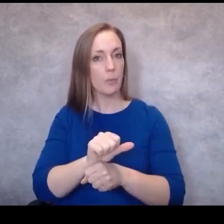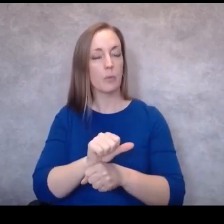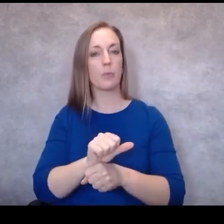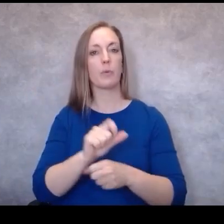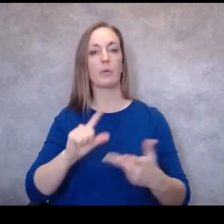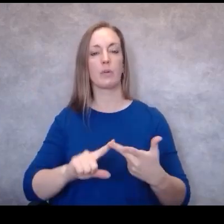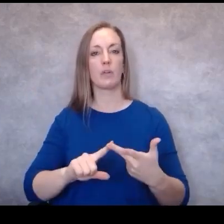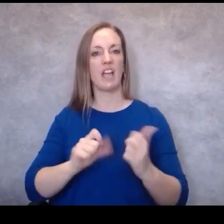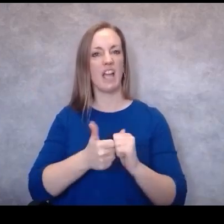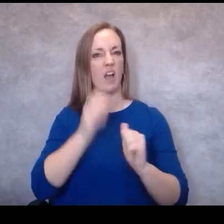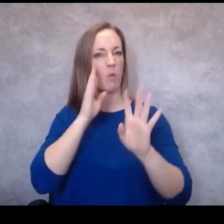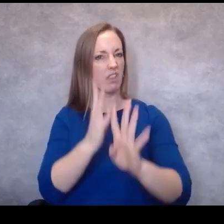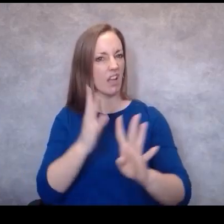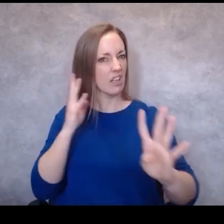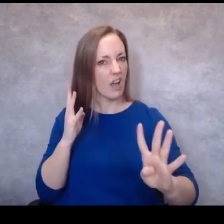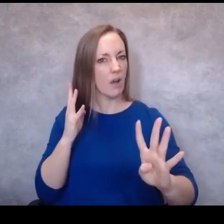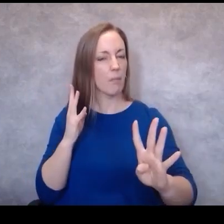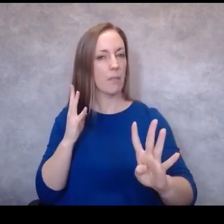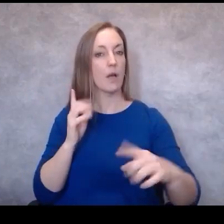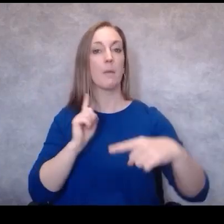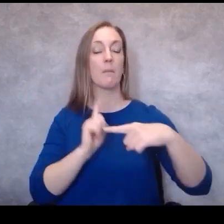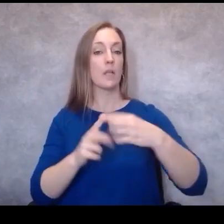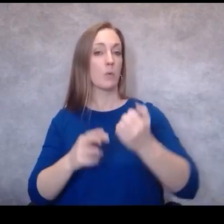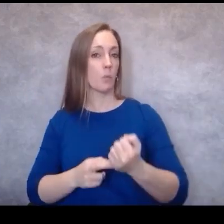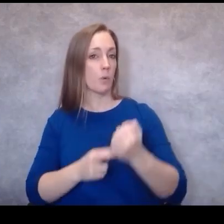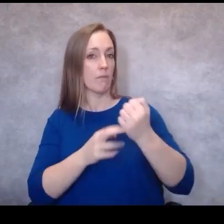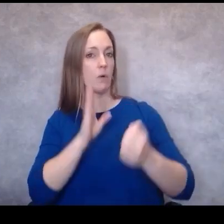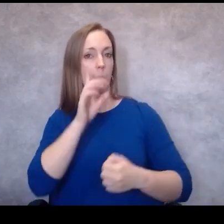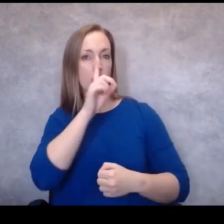and line up, and what reinforcement will look like.